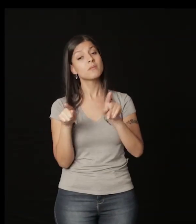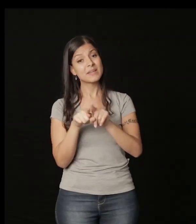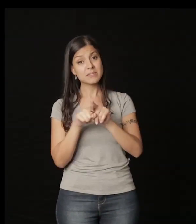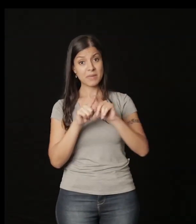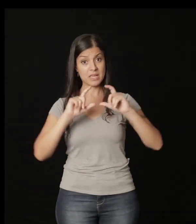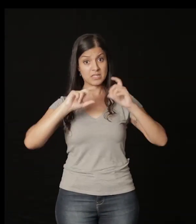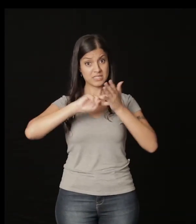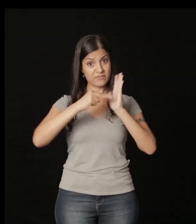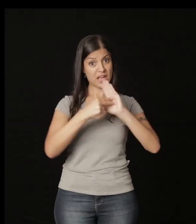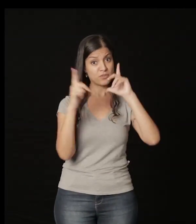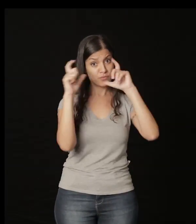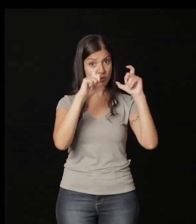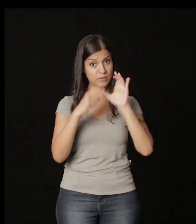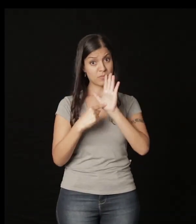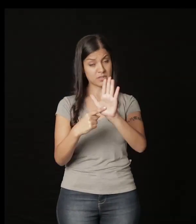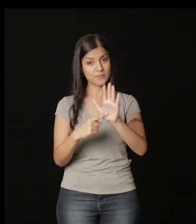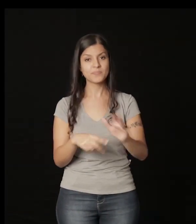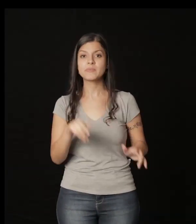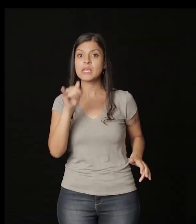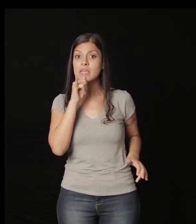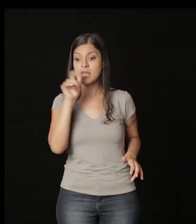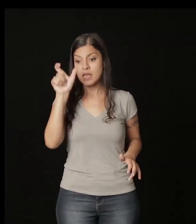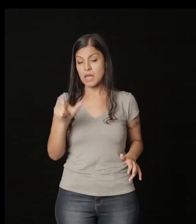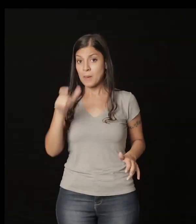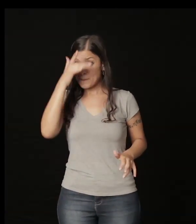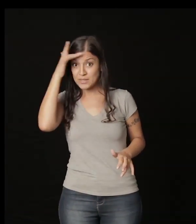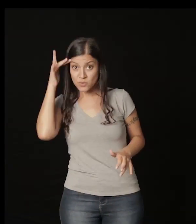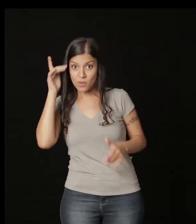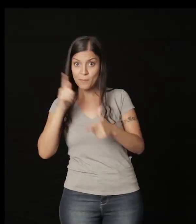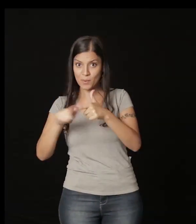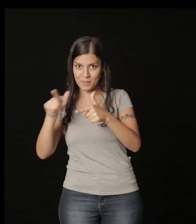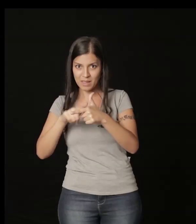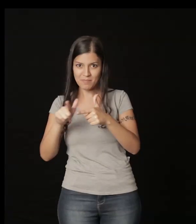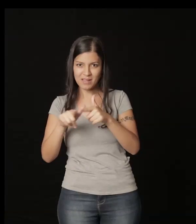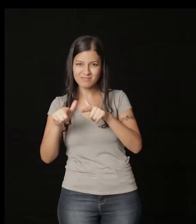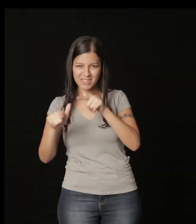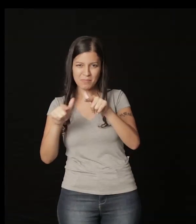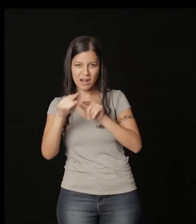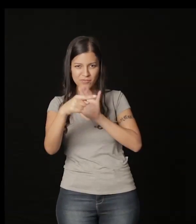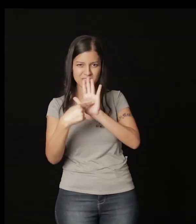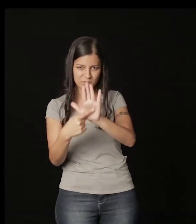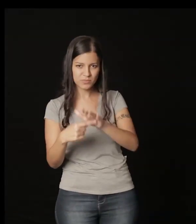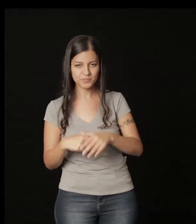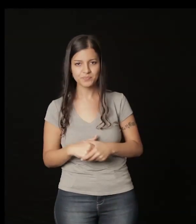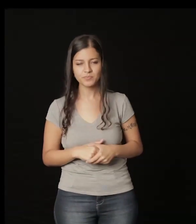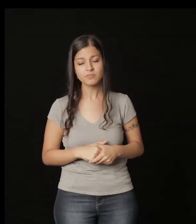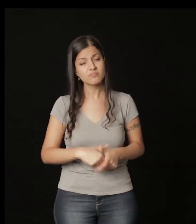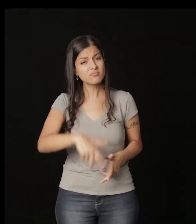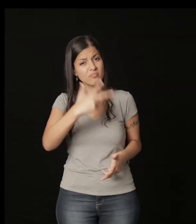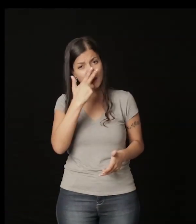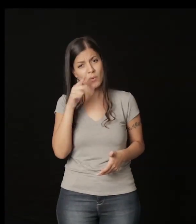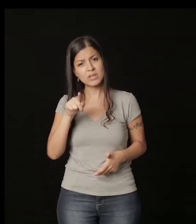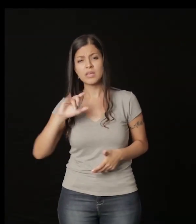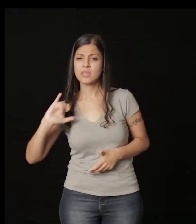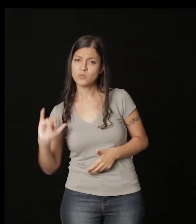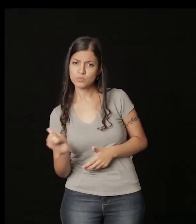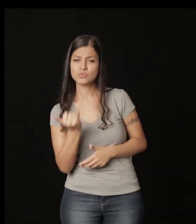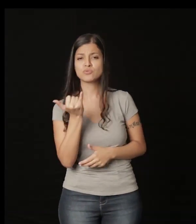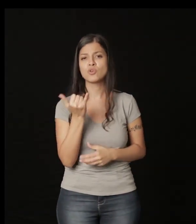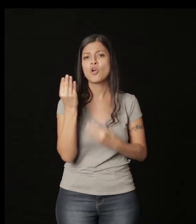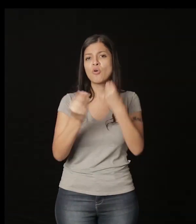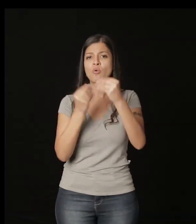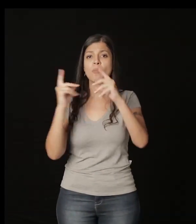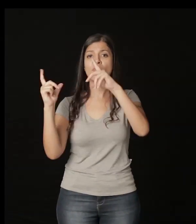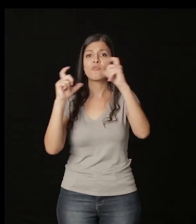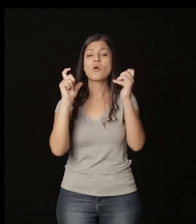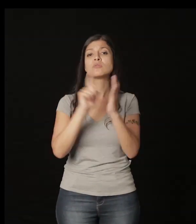of photographs. And let's talk about People in Trouble, because you mentioned it. And I think it's helpful in